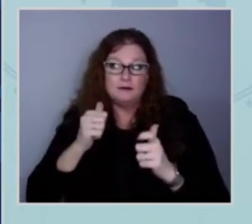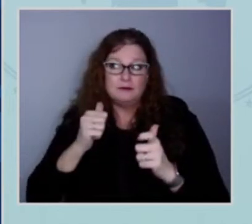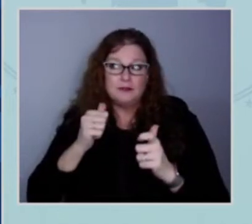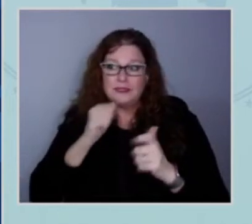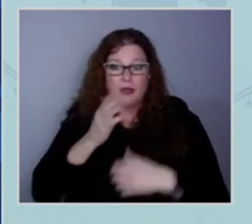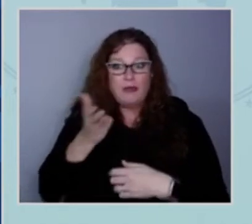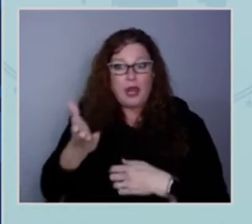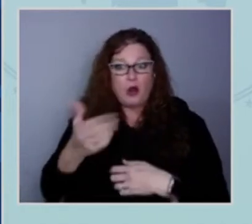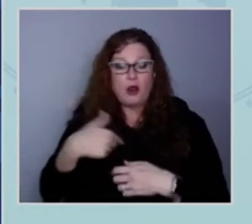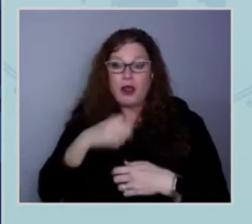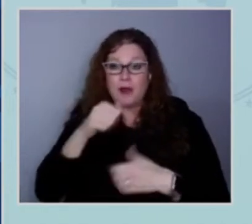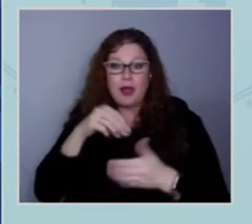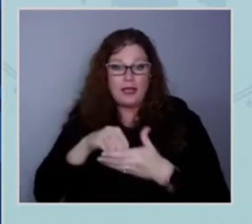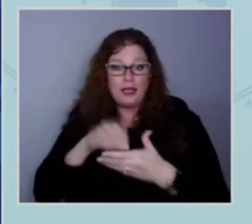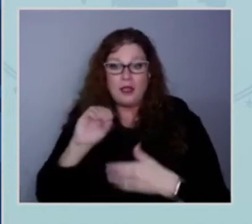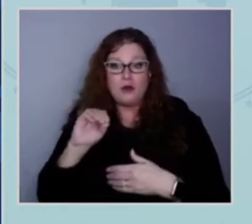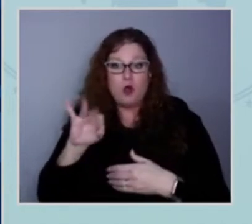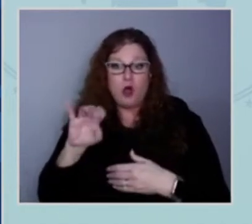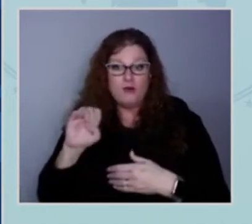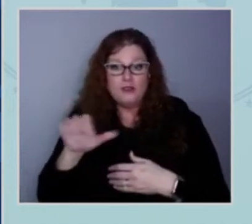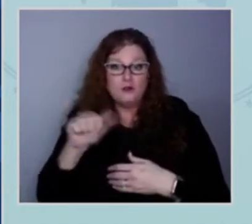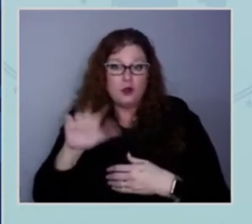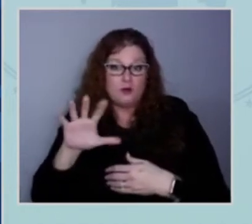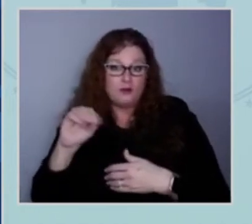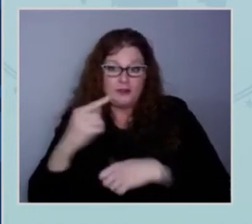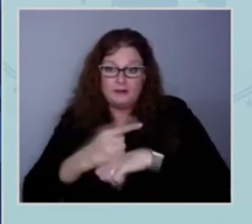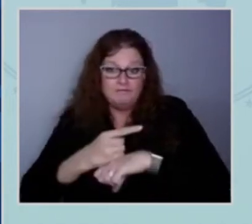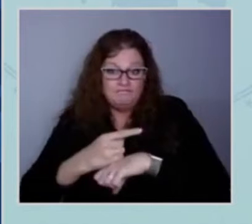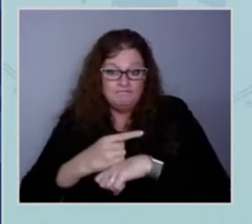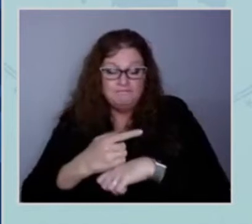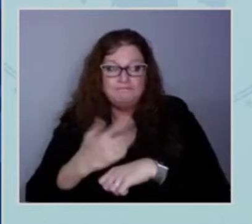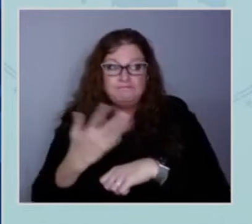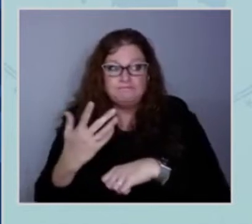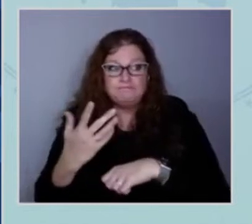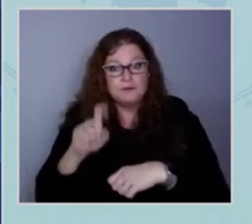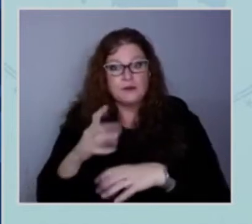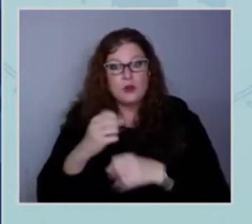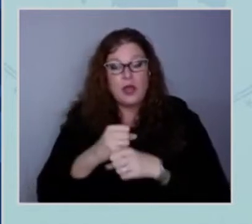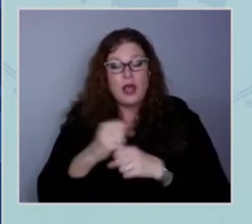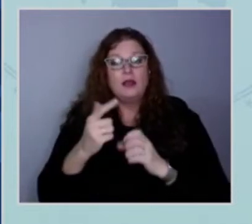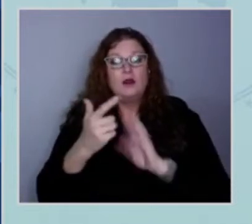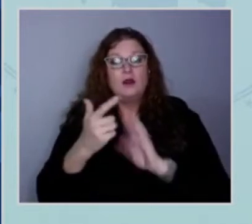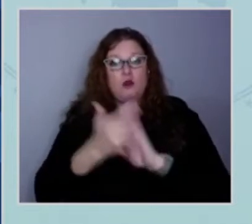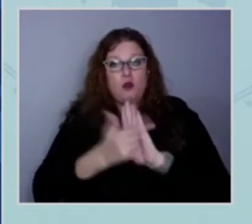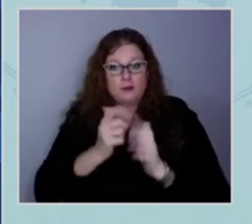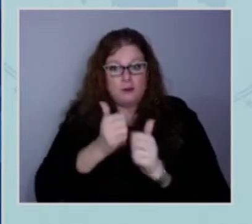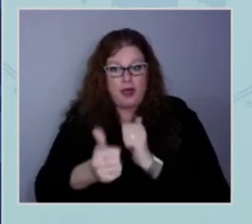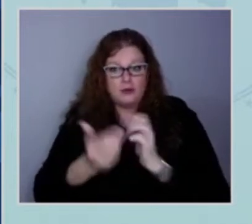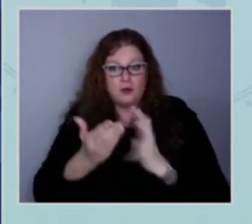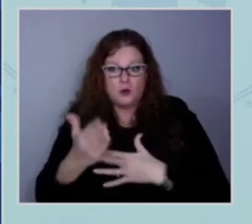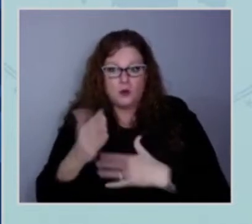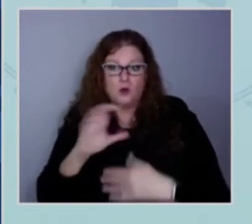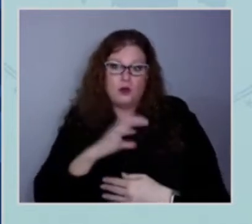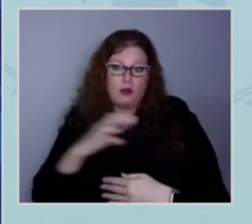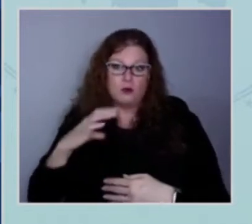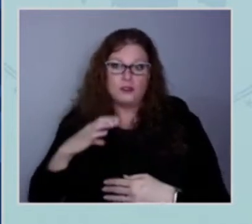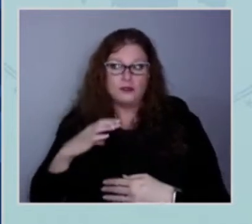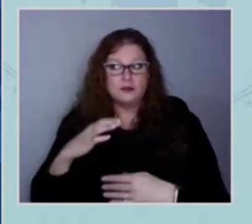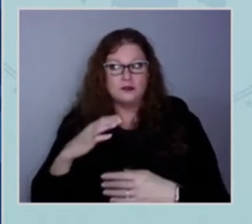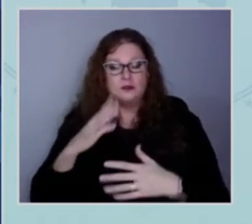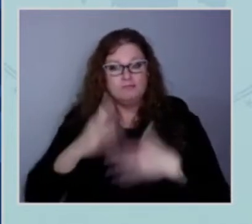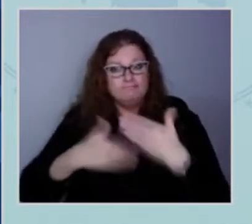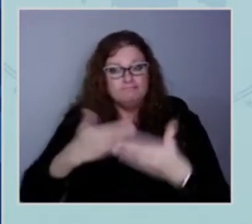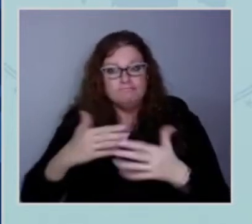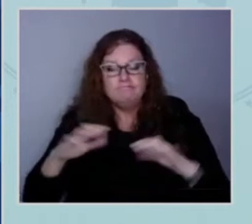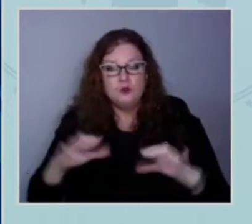to get you help immediately does not exist. I'm not even in office for another 50 days. And then I have to